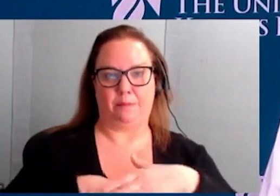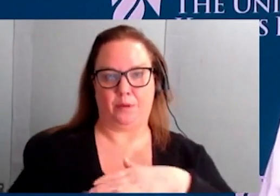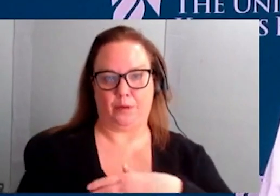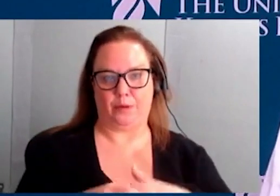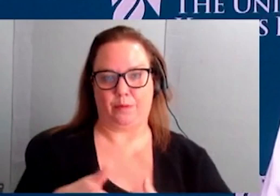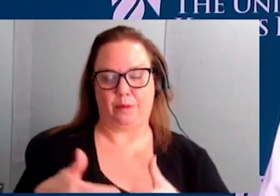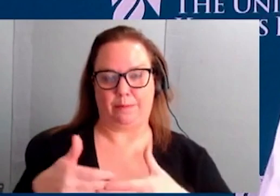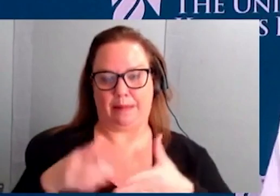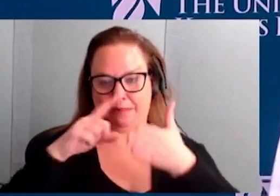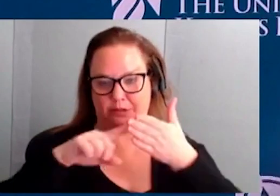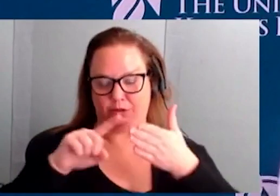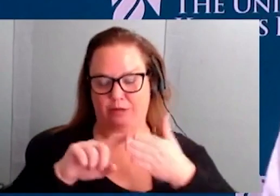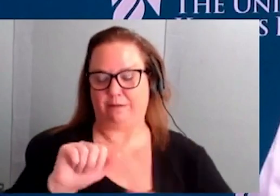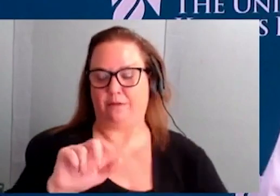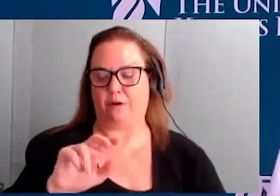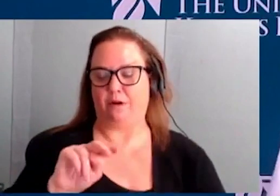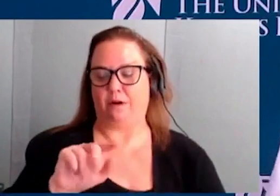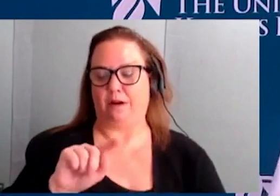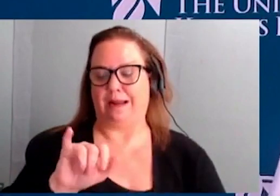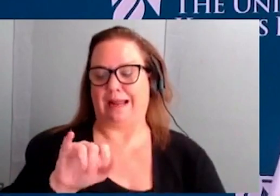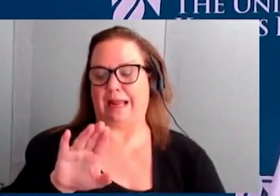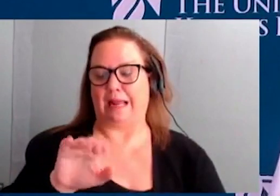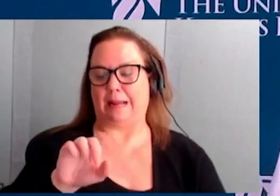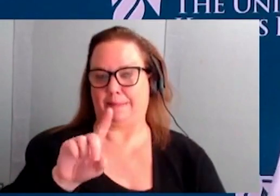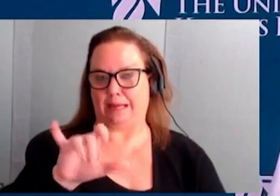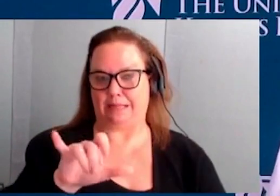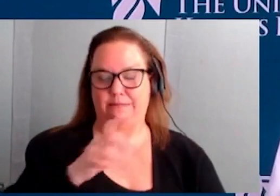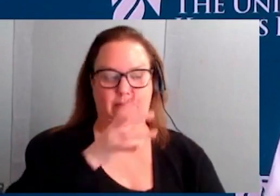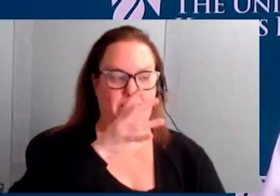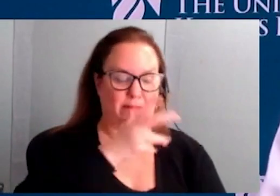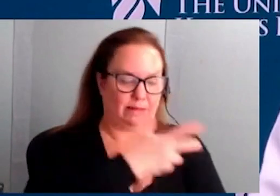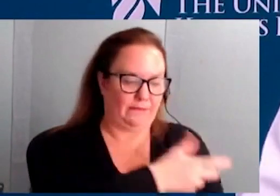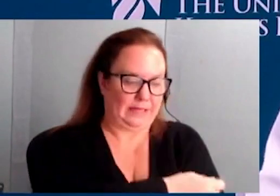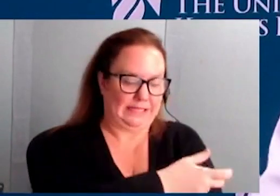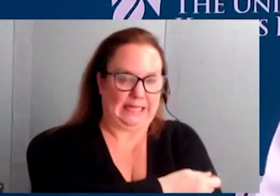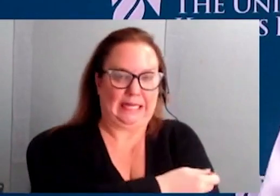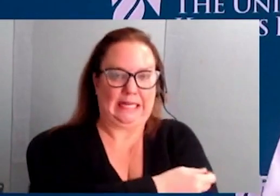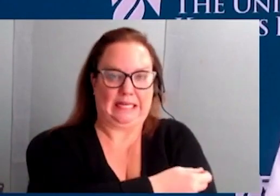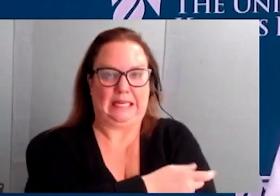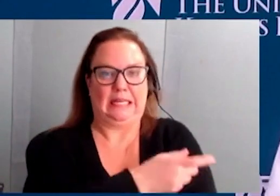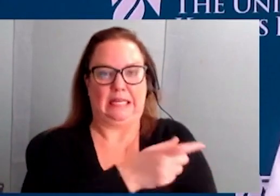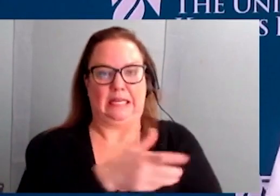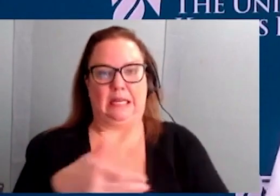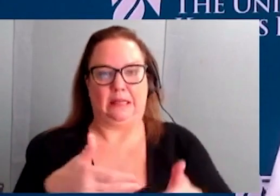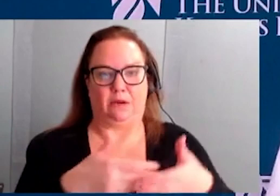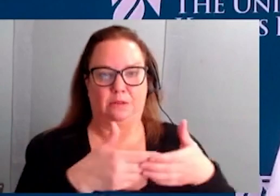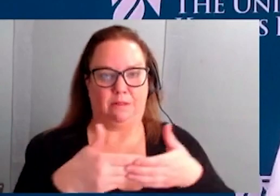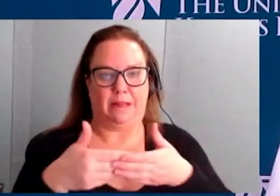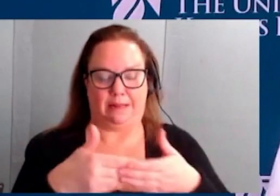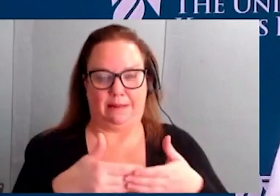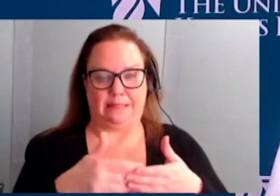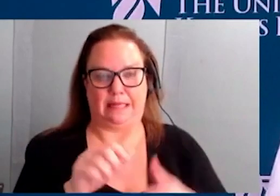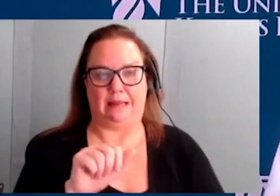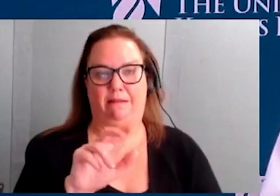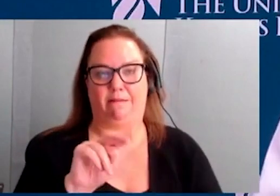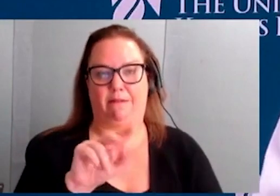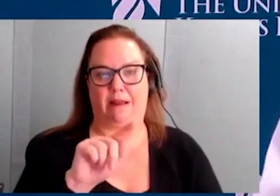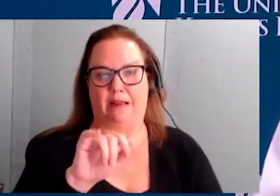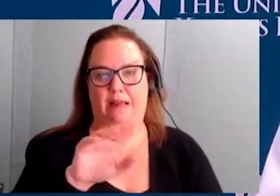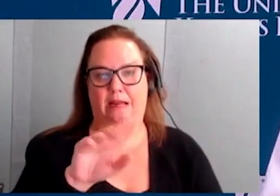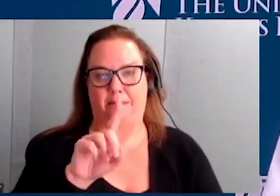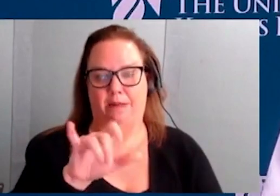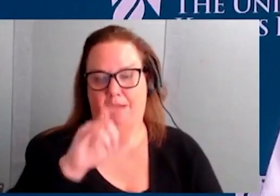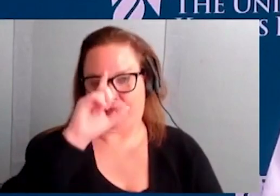checked for antibodies, and those moms that receive the vaccine during the pregnancy, those babies have antibodies for the COVID